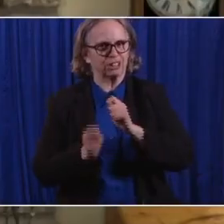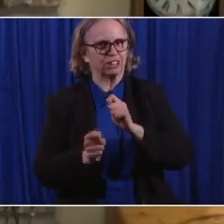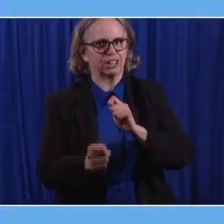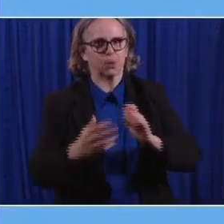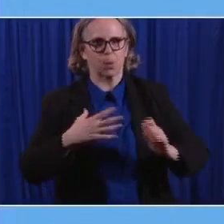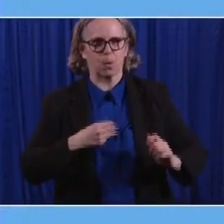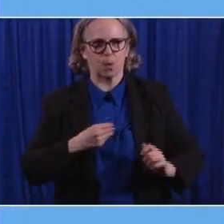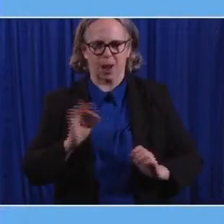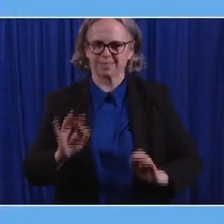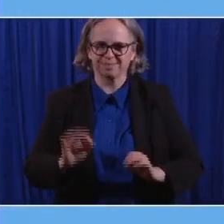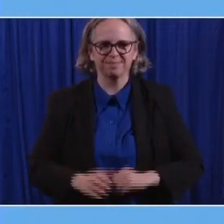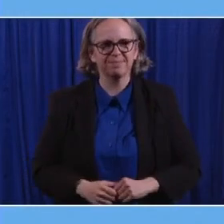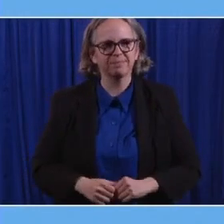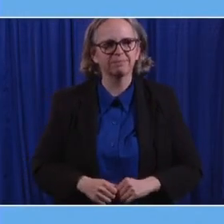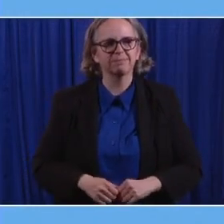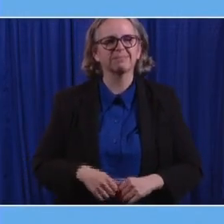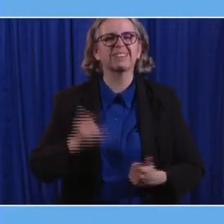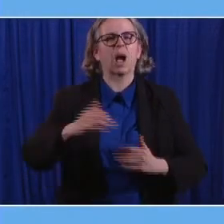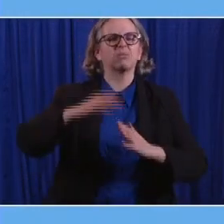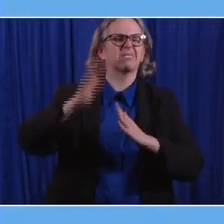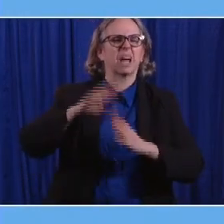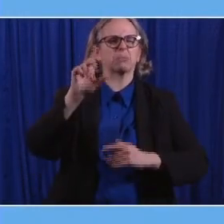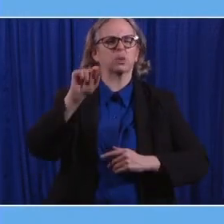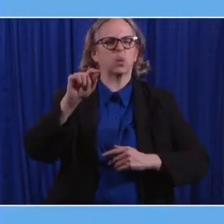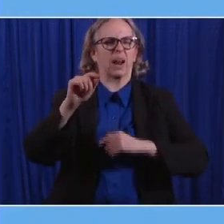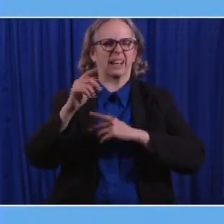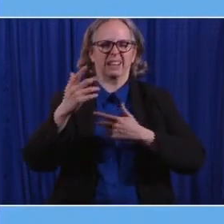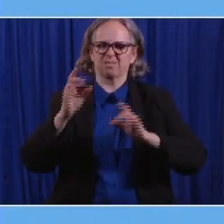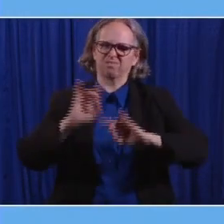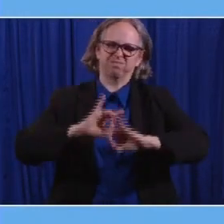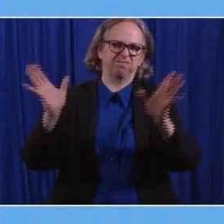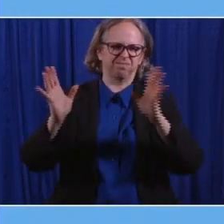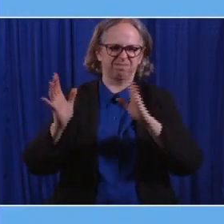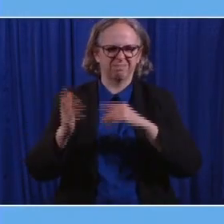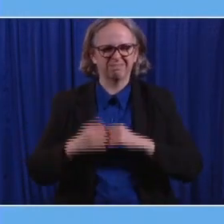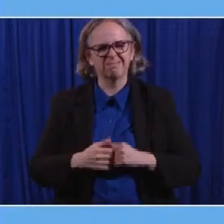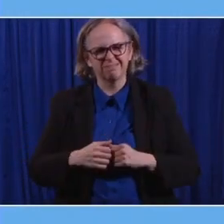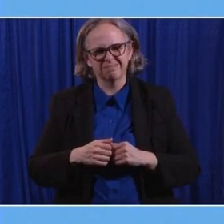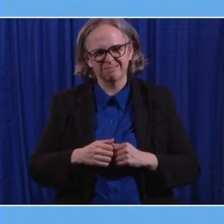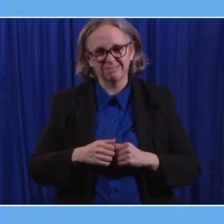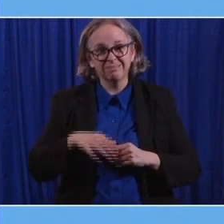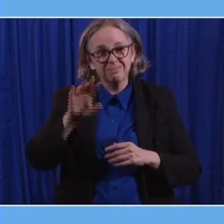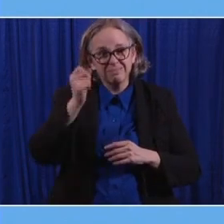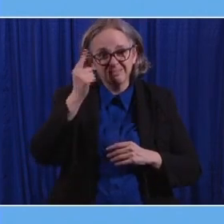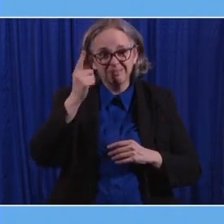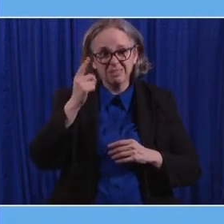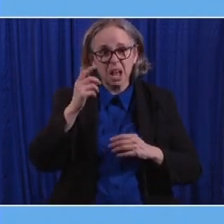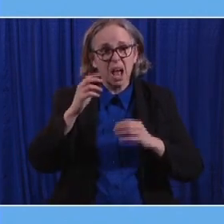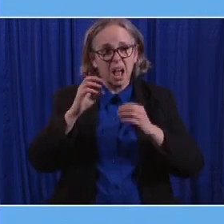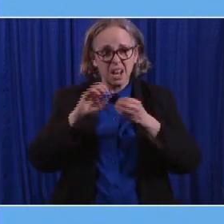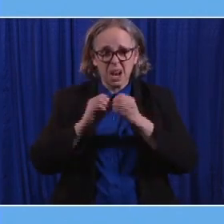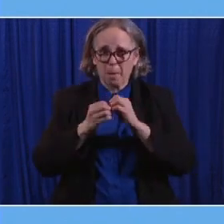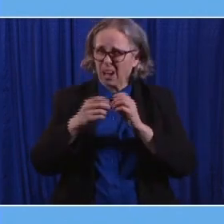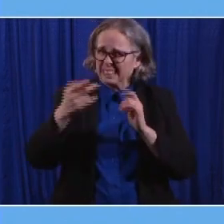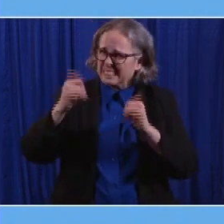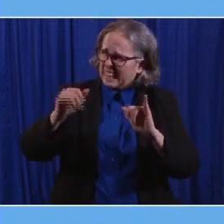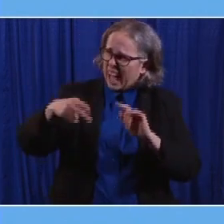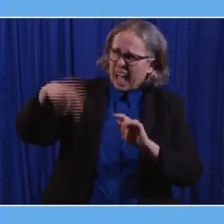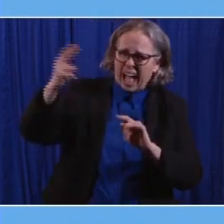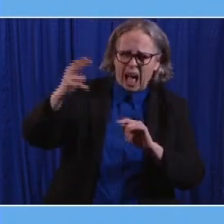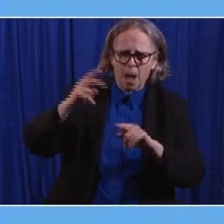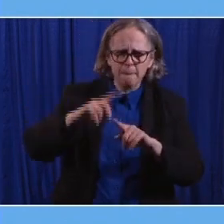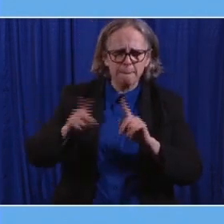Again, this goes from the top, and you can see the number generally is coming down. Even the highest county, which is, I believe, Washington